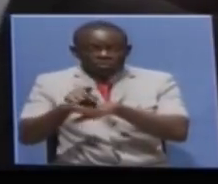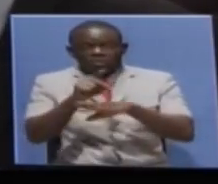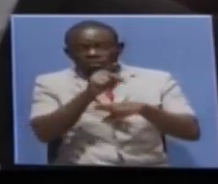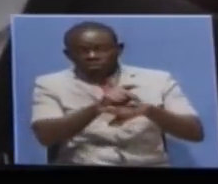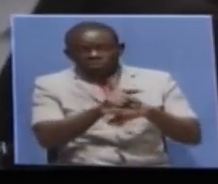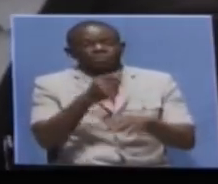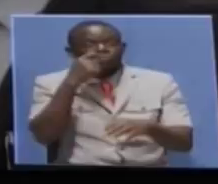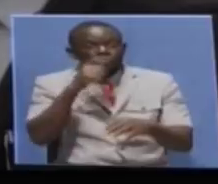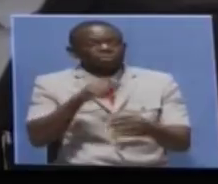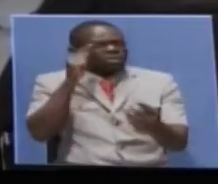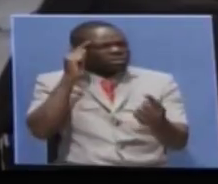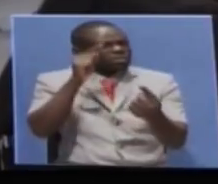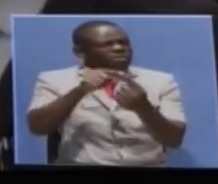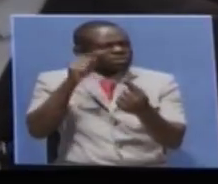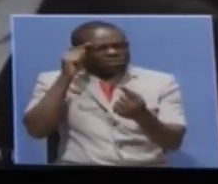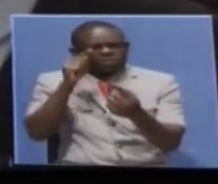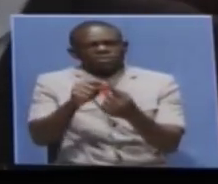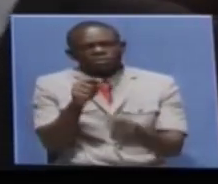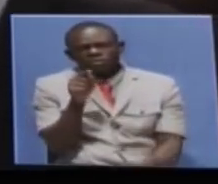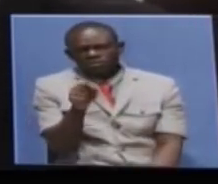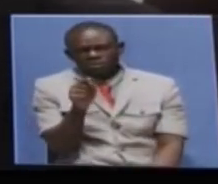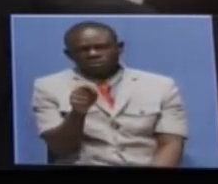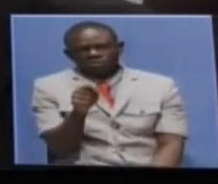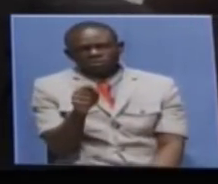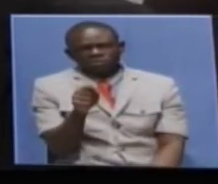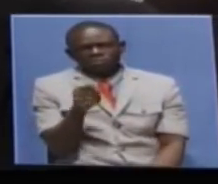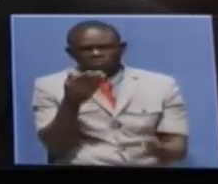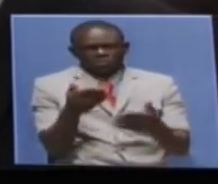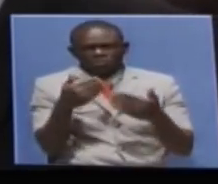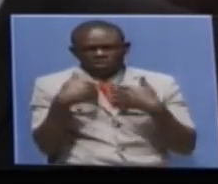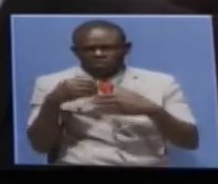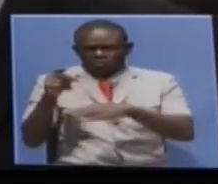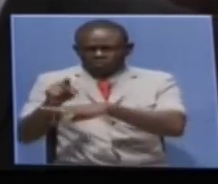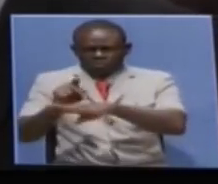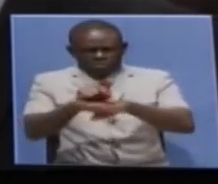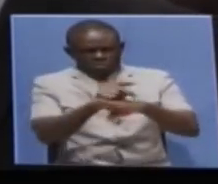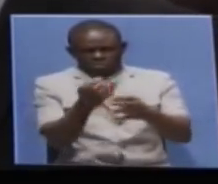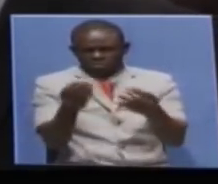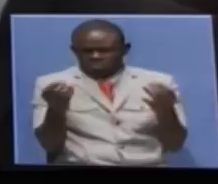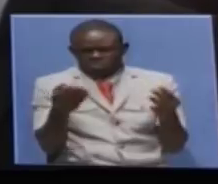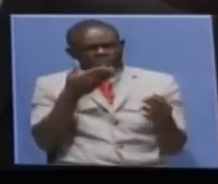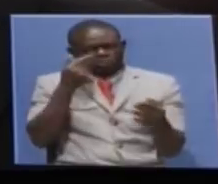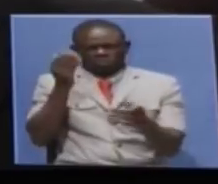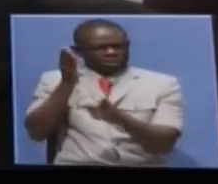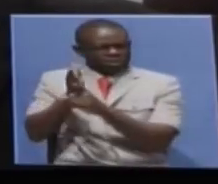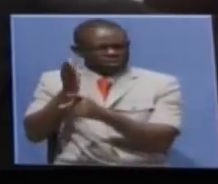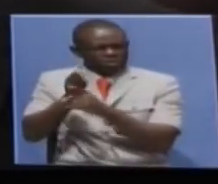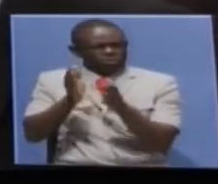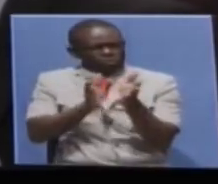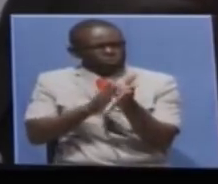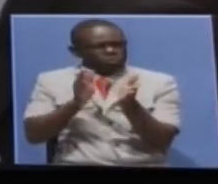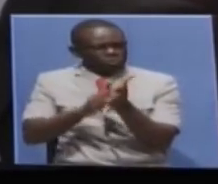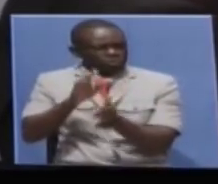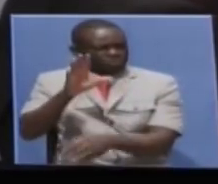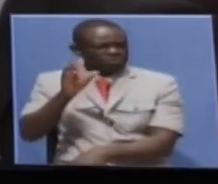we have 115 schools we are building. Let's target maybe 50 schools, we finish. And then we get down to